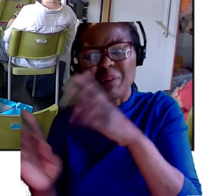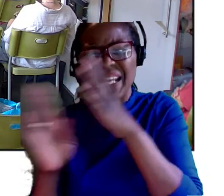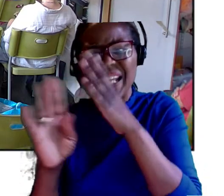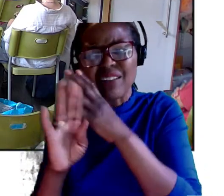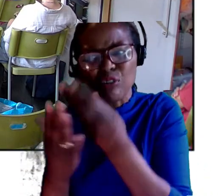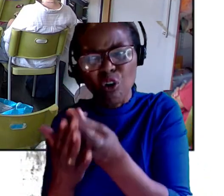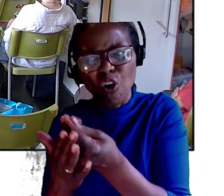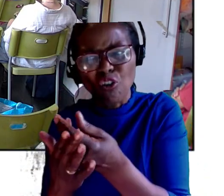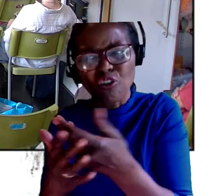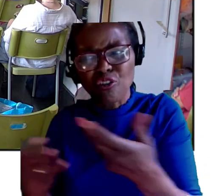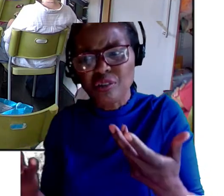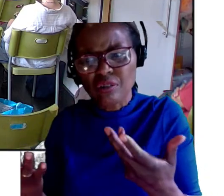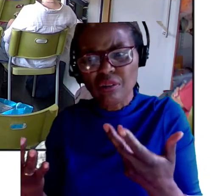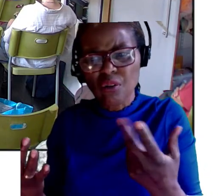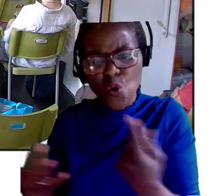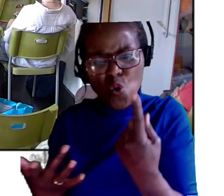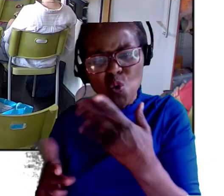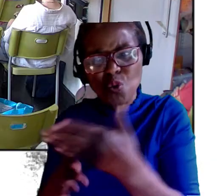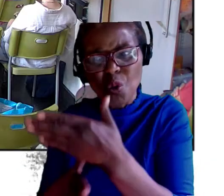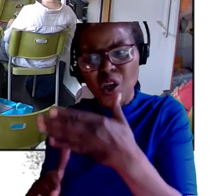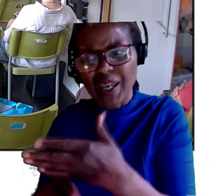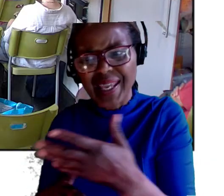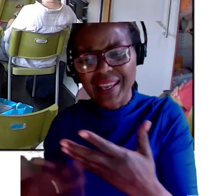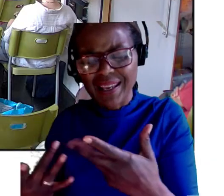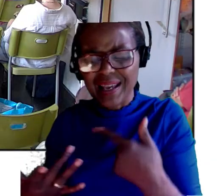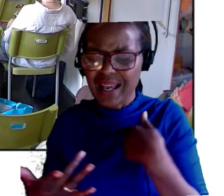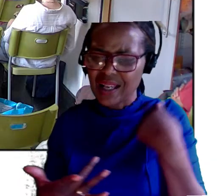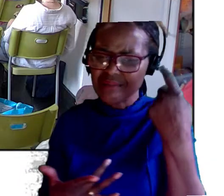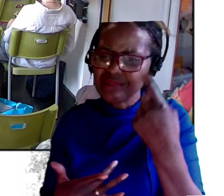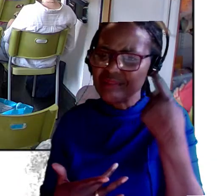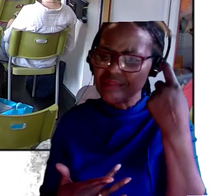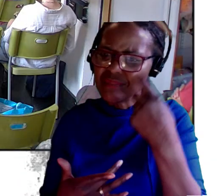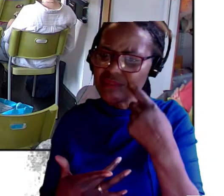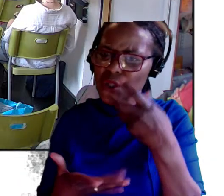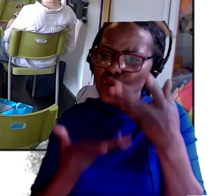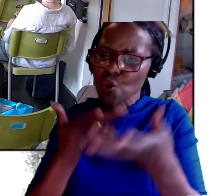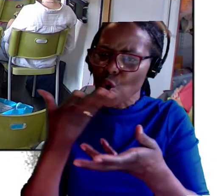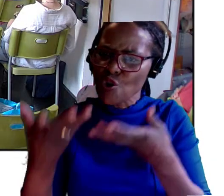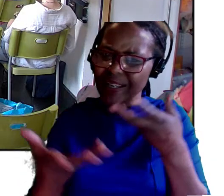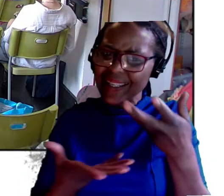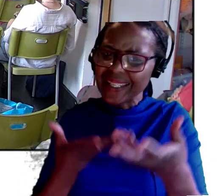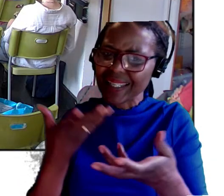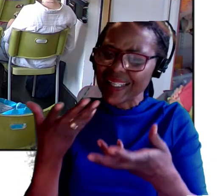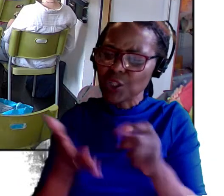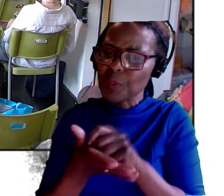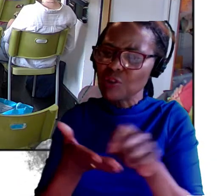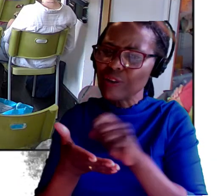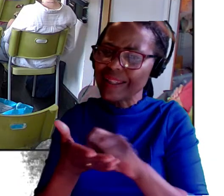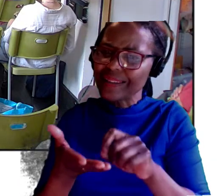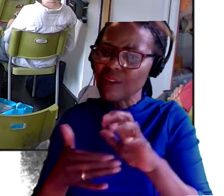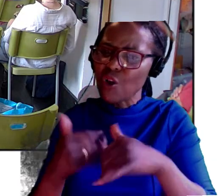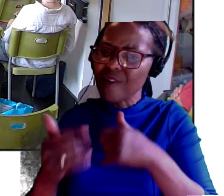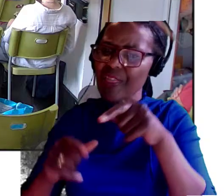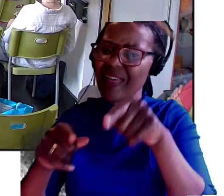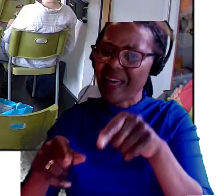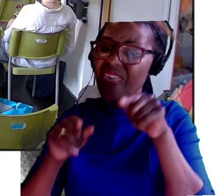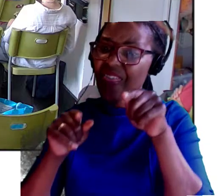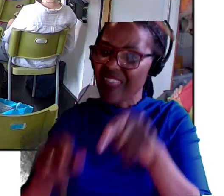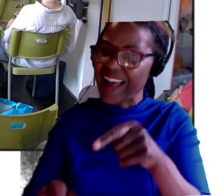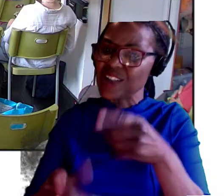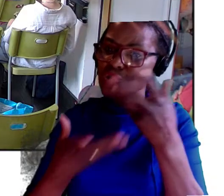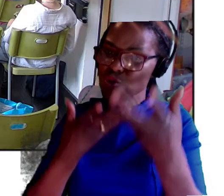what kind of stories there are to be written around that. It sounds to me like that is an entire story in and of